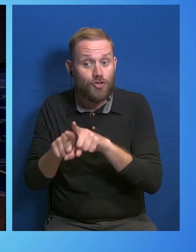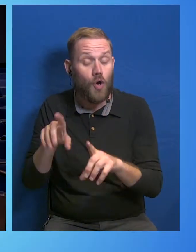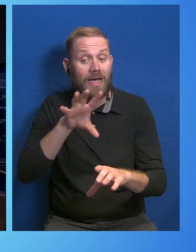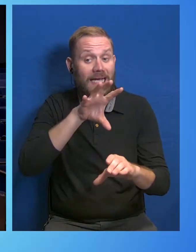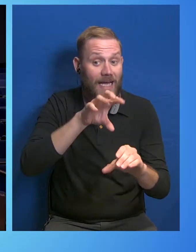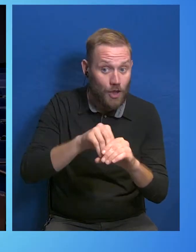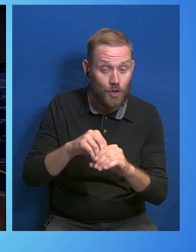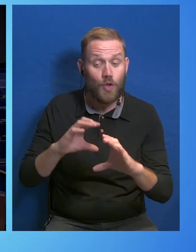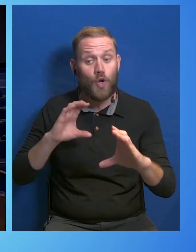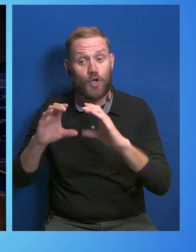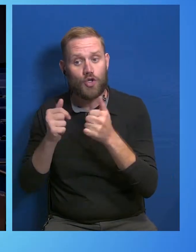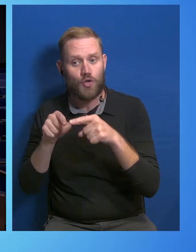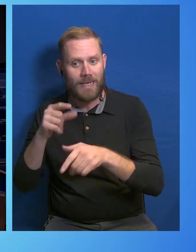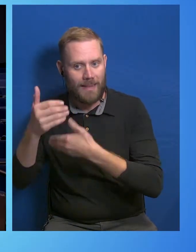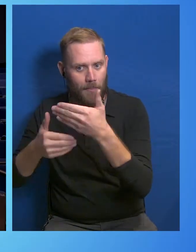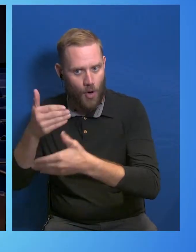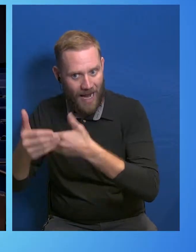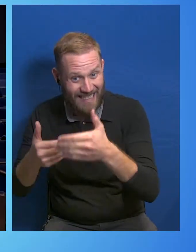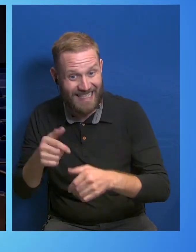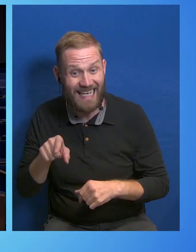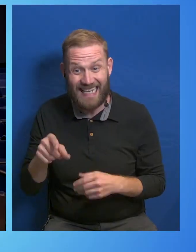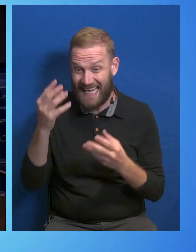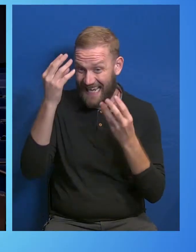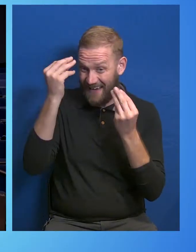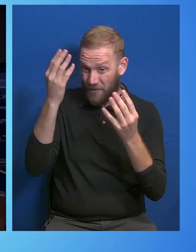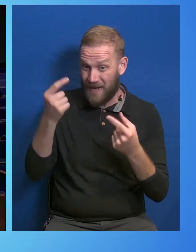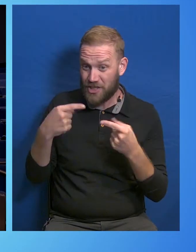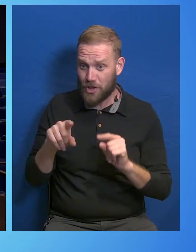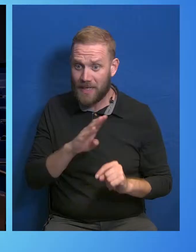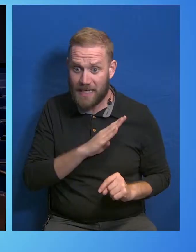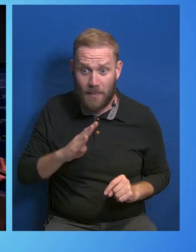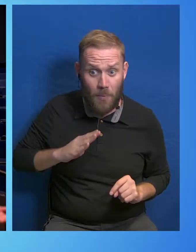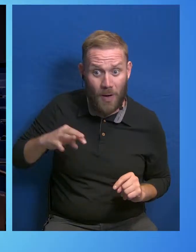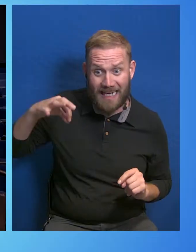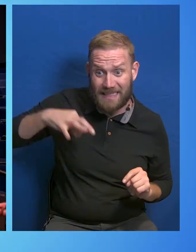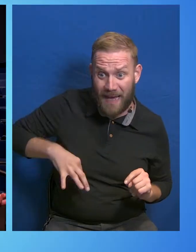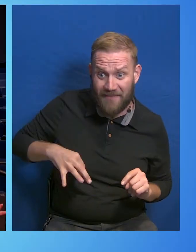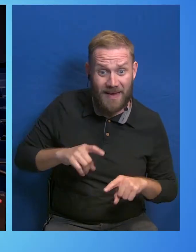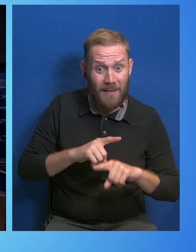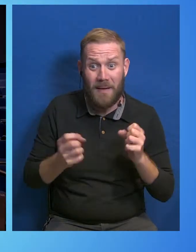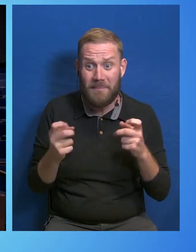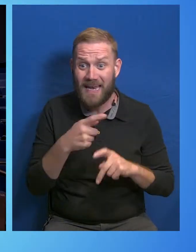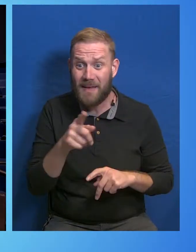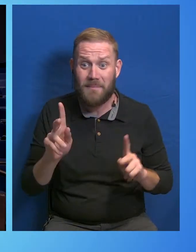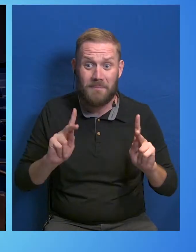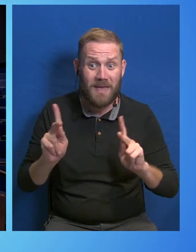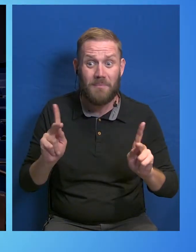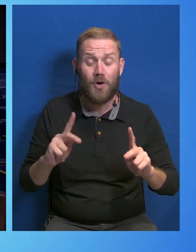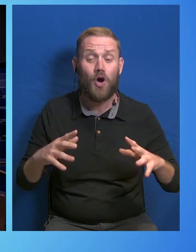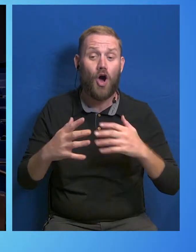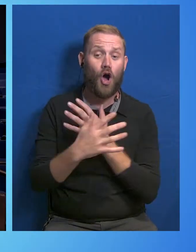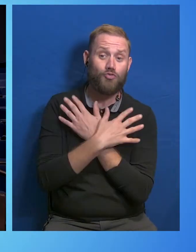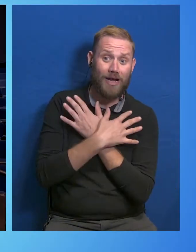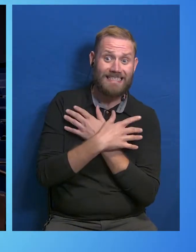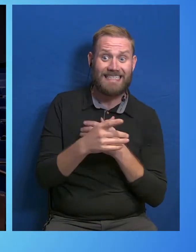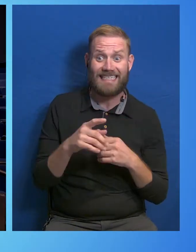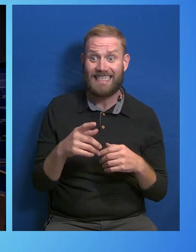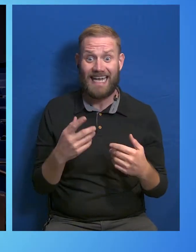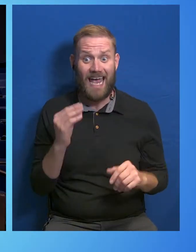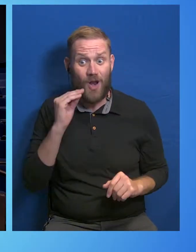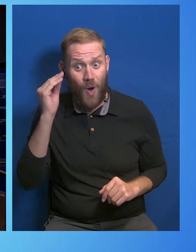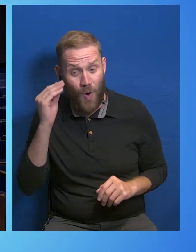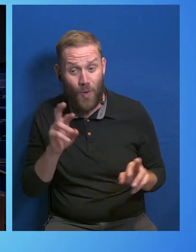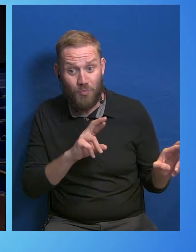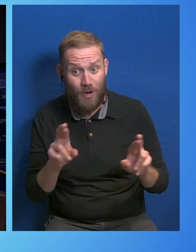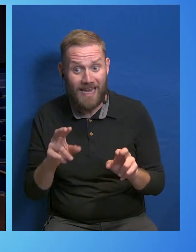this process. I mean, this information on the board meetings is helpful, but many people are home resting for the next day at work because